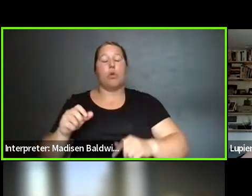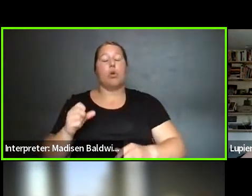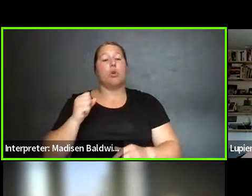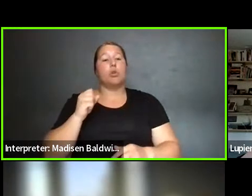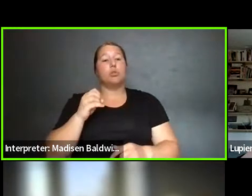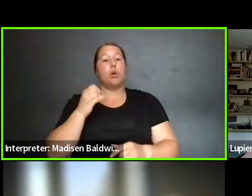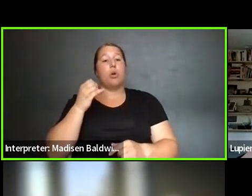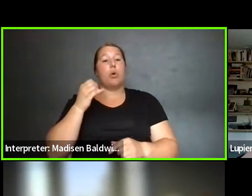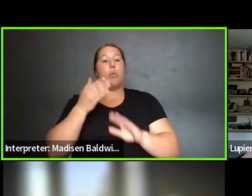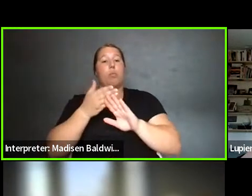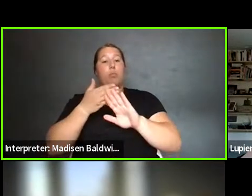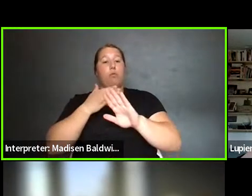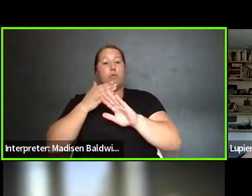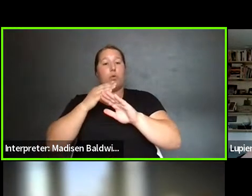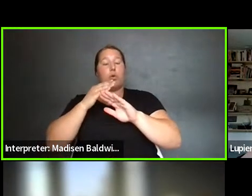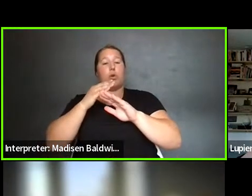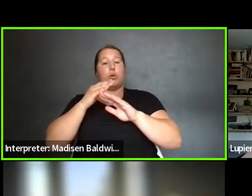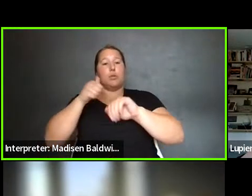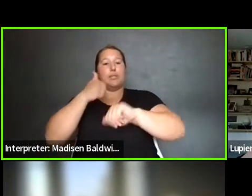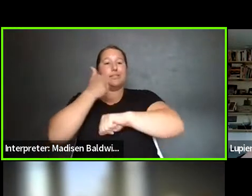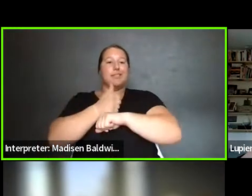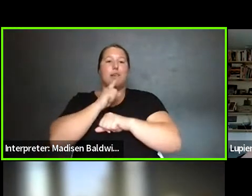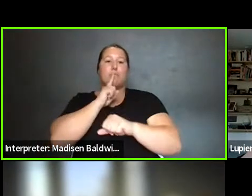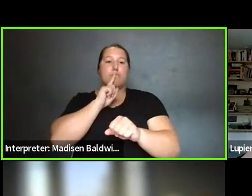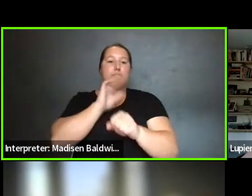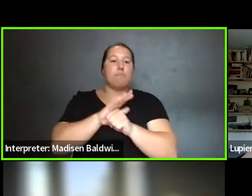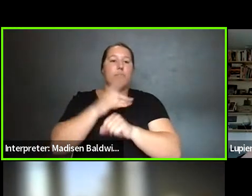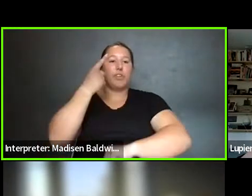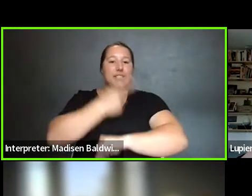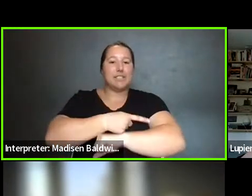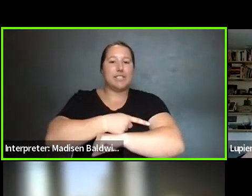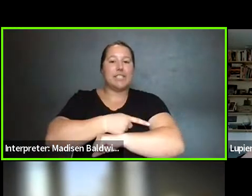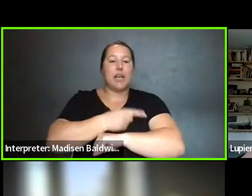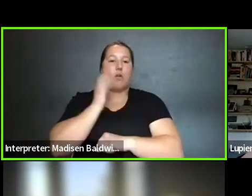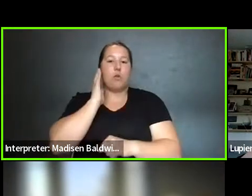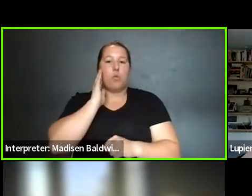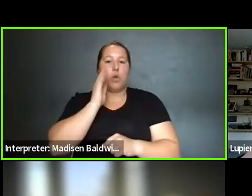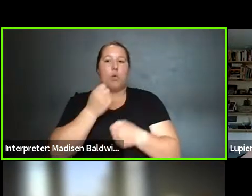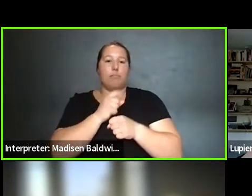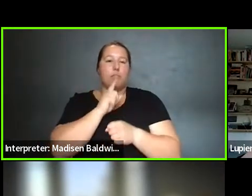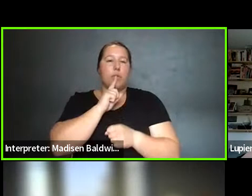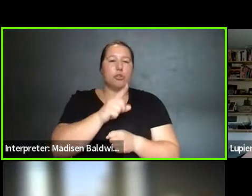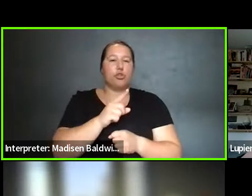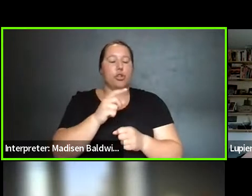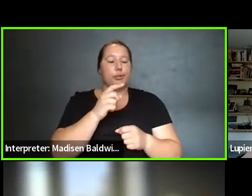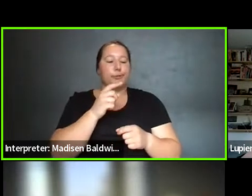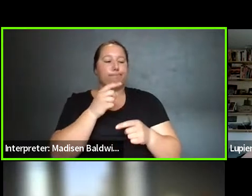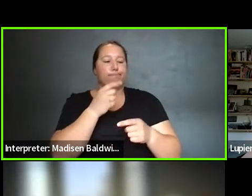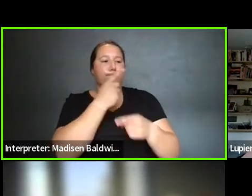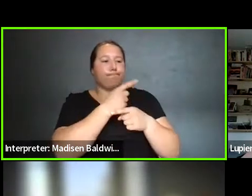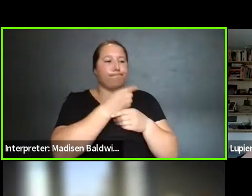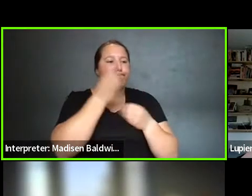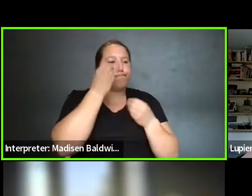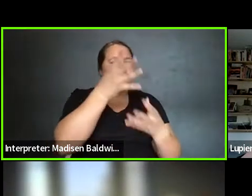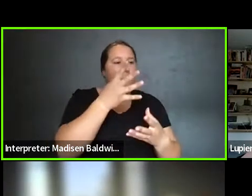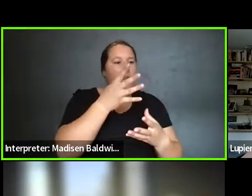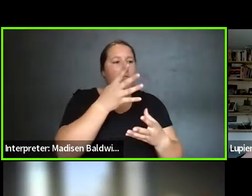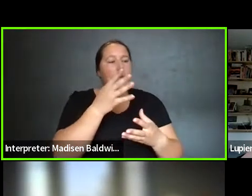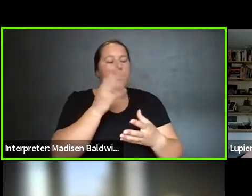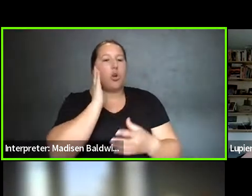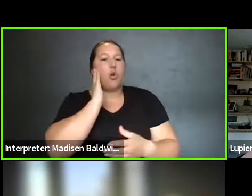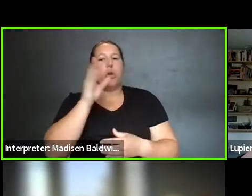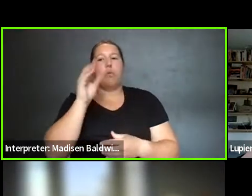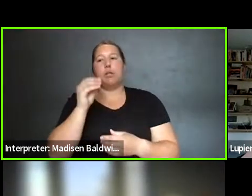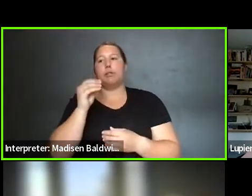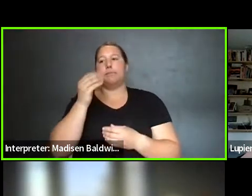also add that on the dashboard to say updated if it's the 5th of the month, so people will know. Thank you. Thank you.